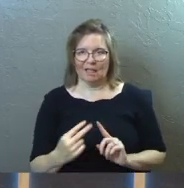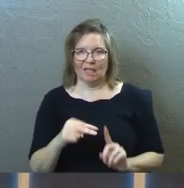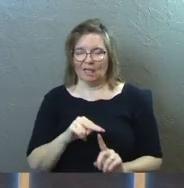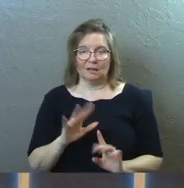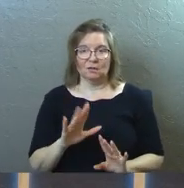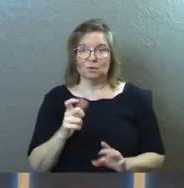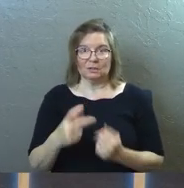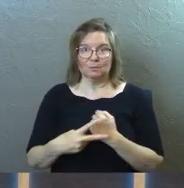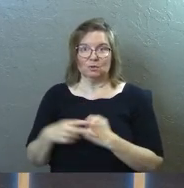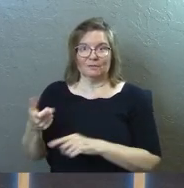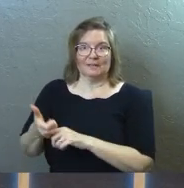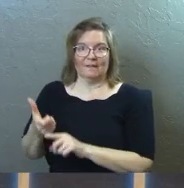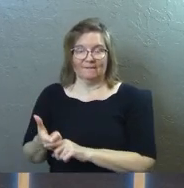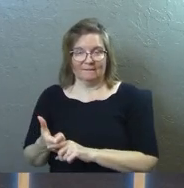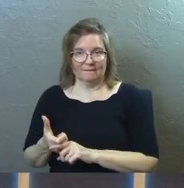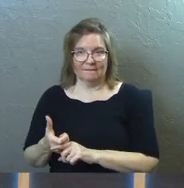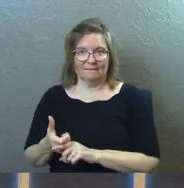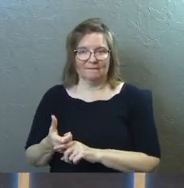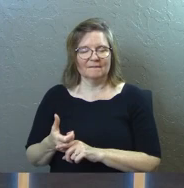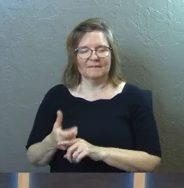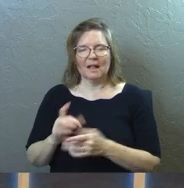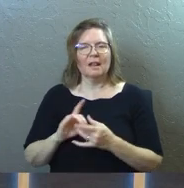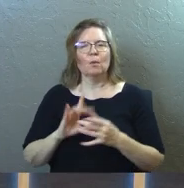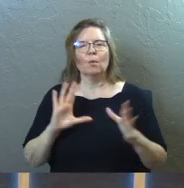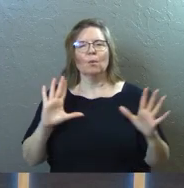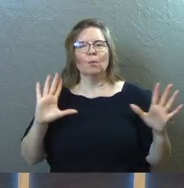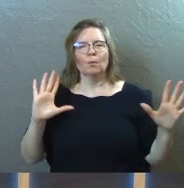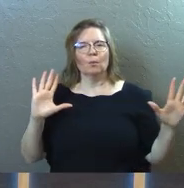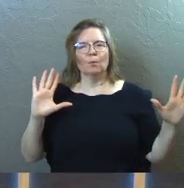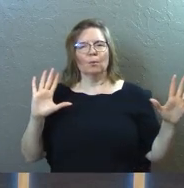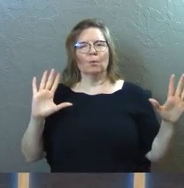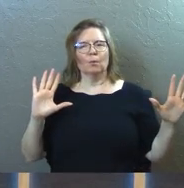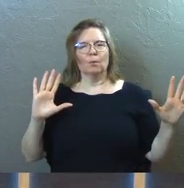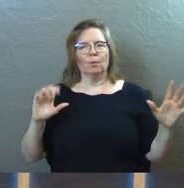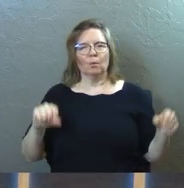Because you need to preserve you. Let go of that.